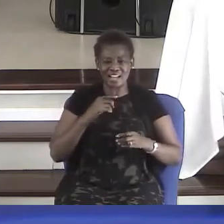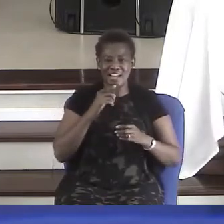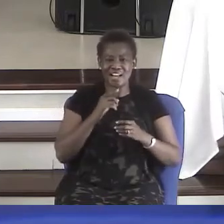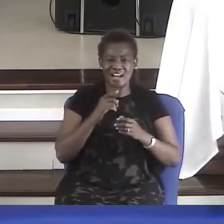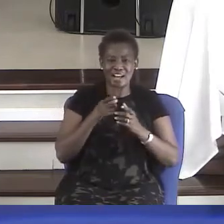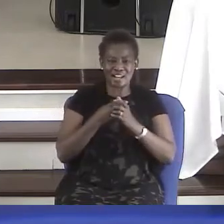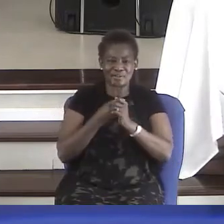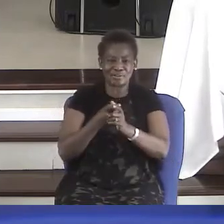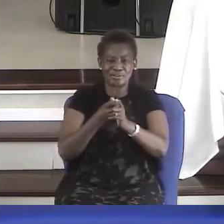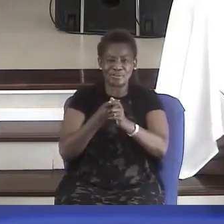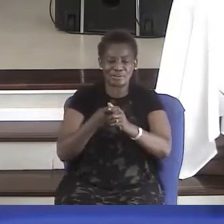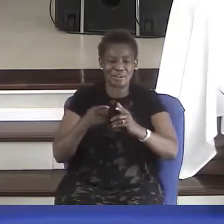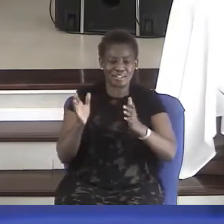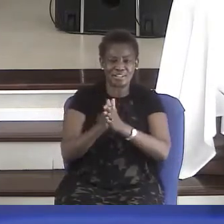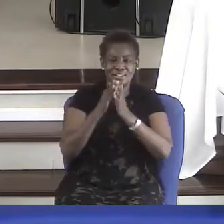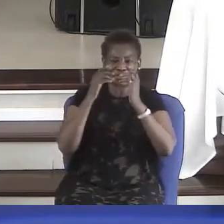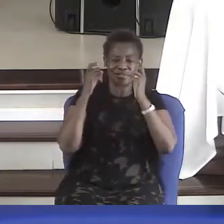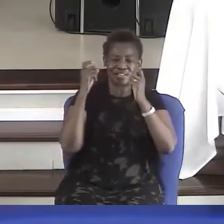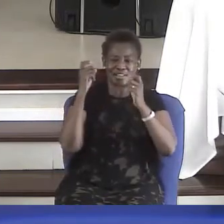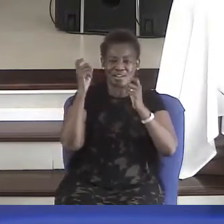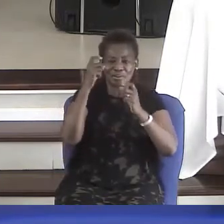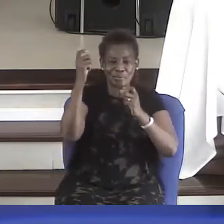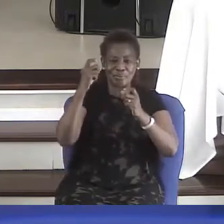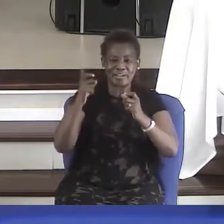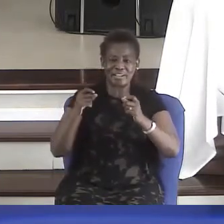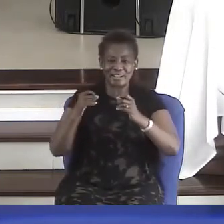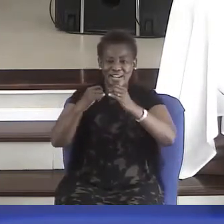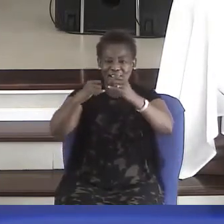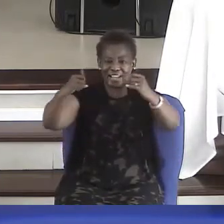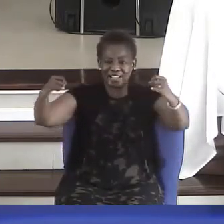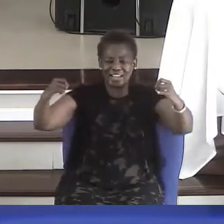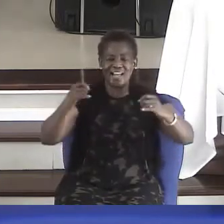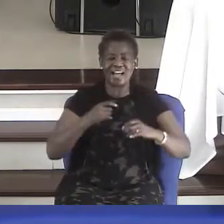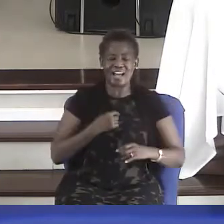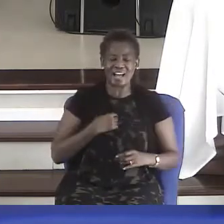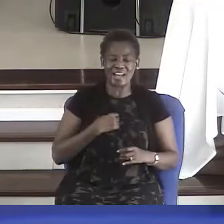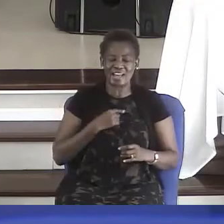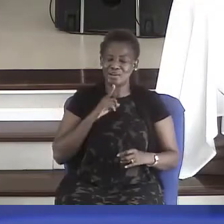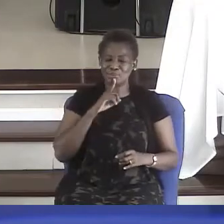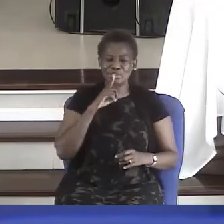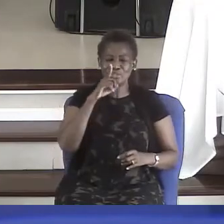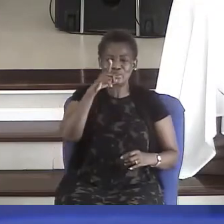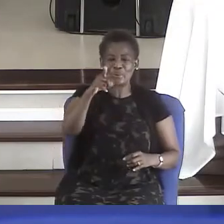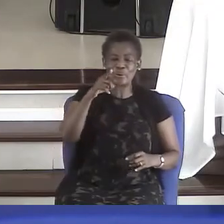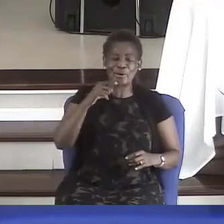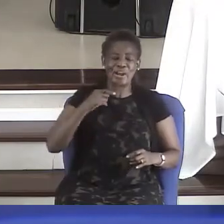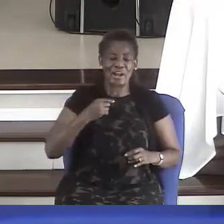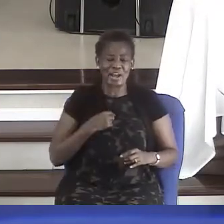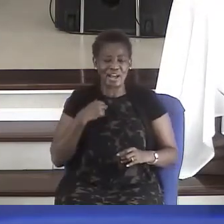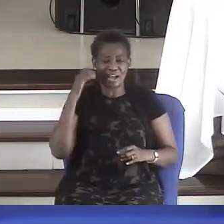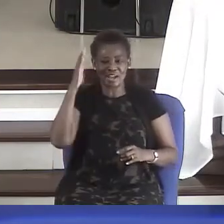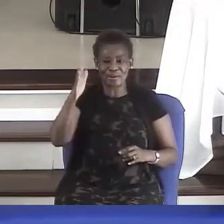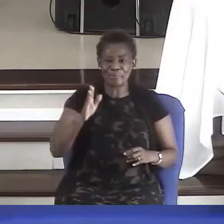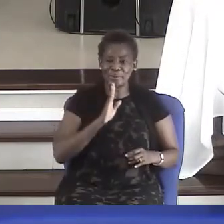guaranteed I'll be rewarded. I will be